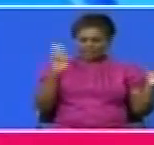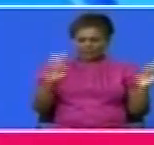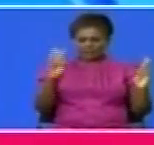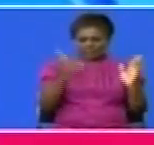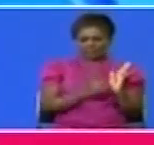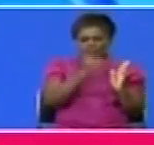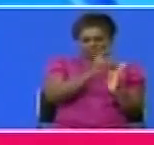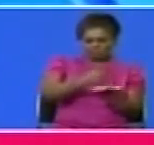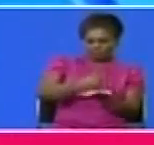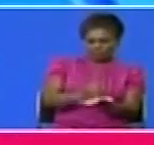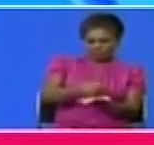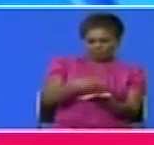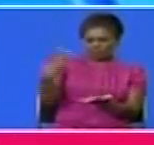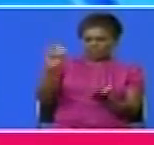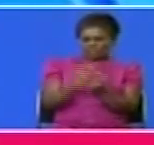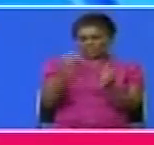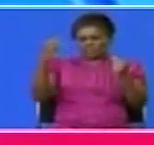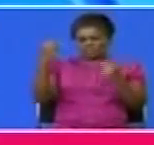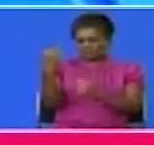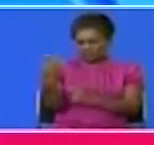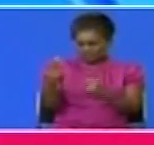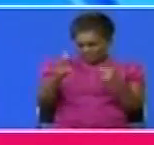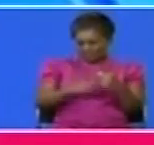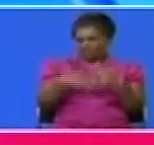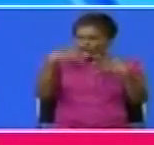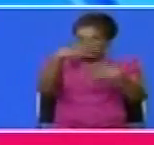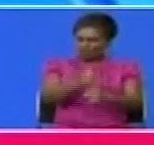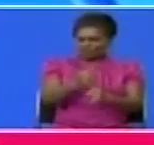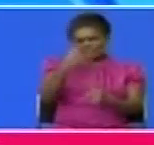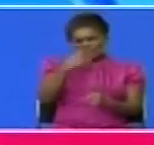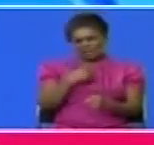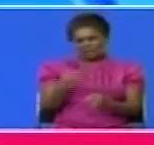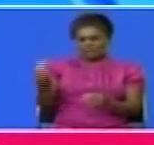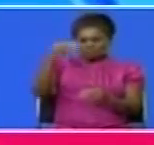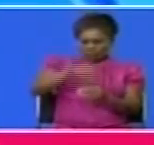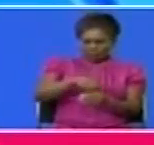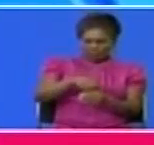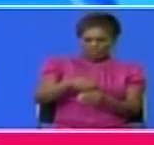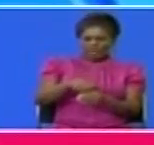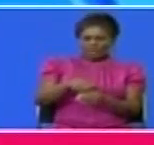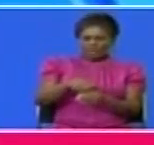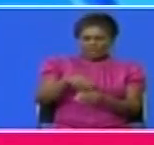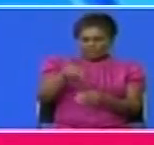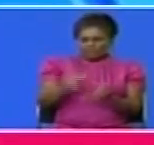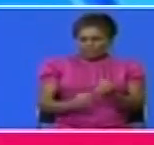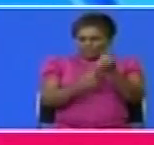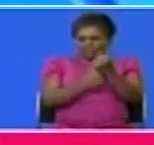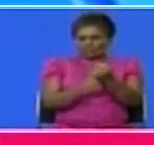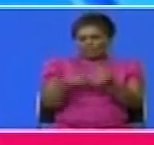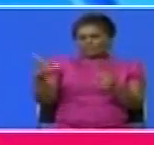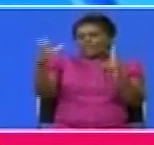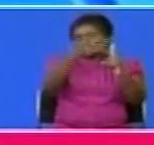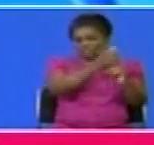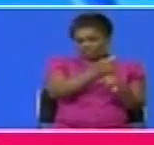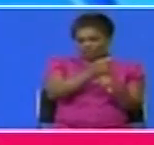development audit in 2017 by Kenyans, exuding confidence that its re-election bid will be boosted what the coalition has